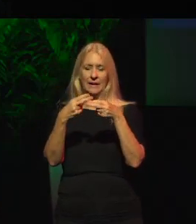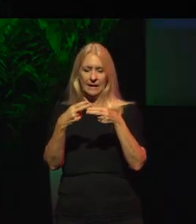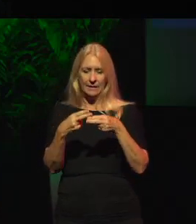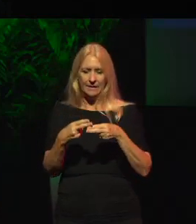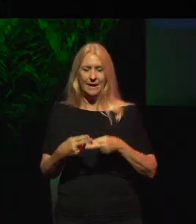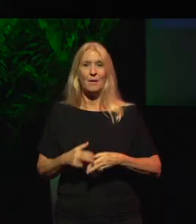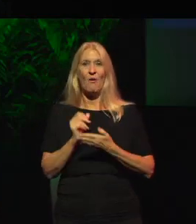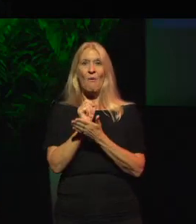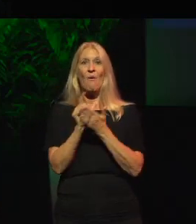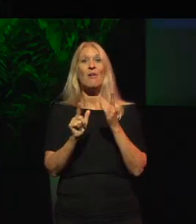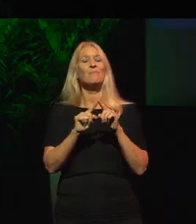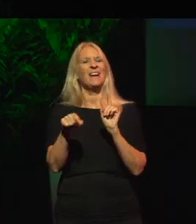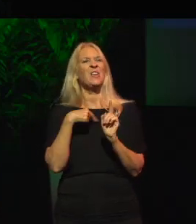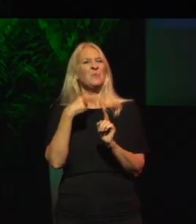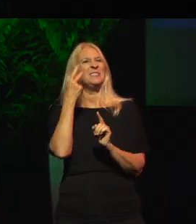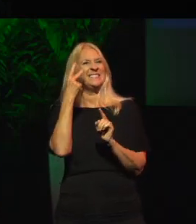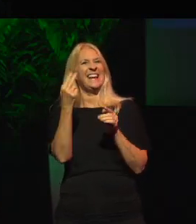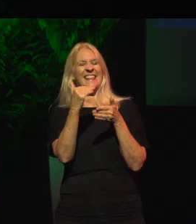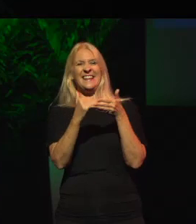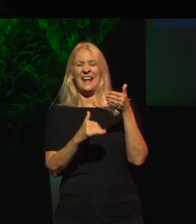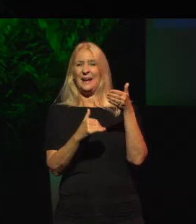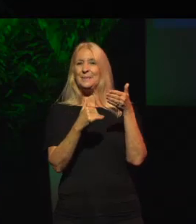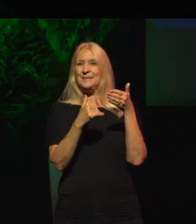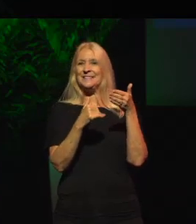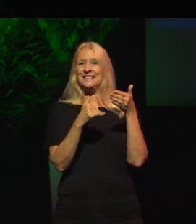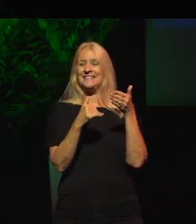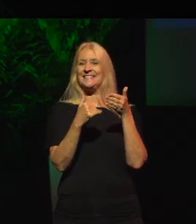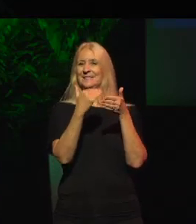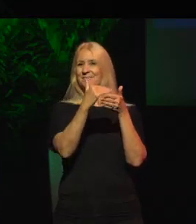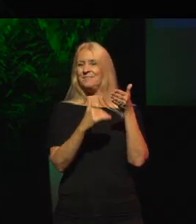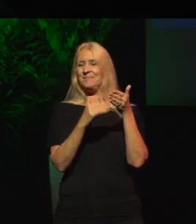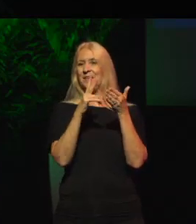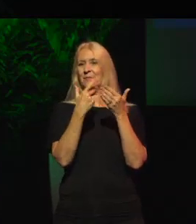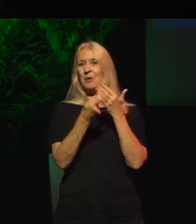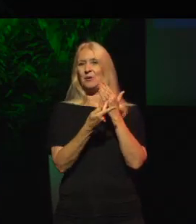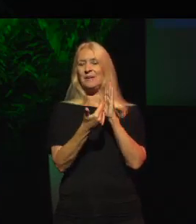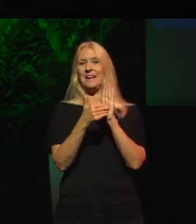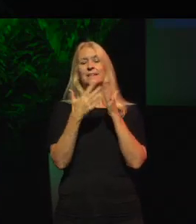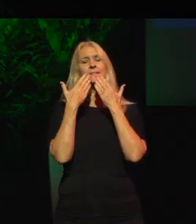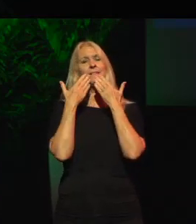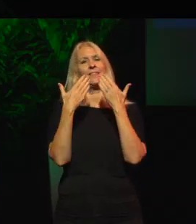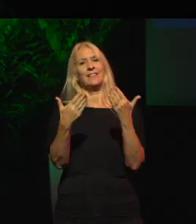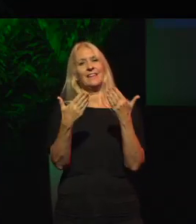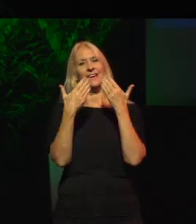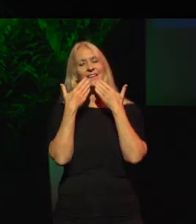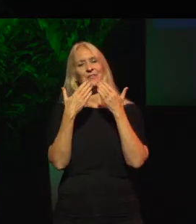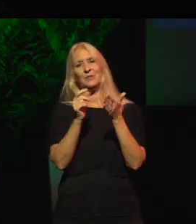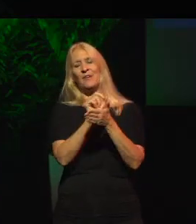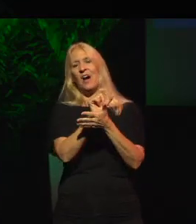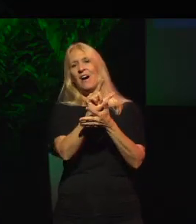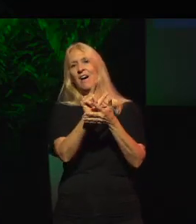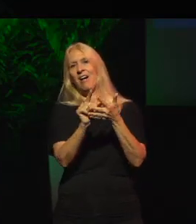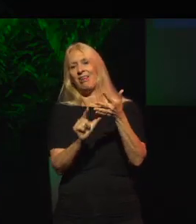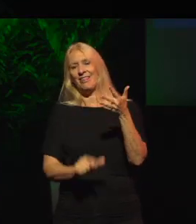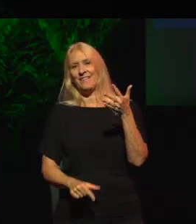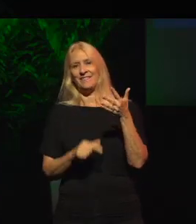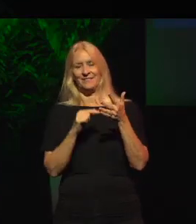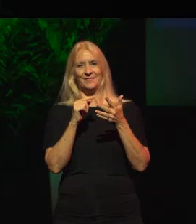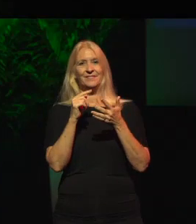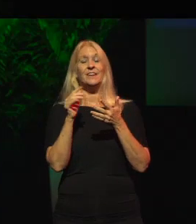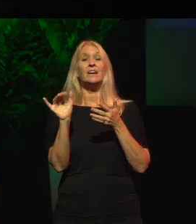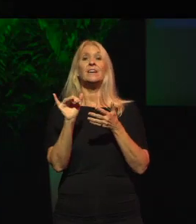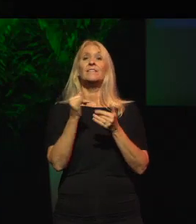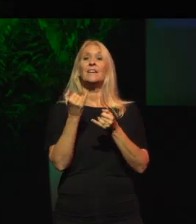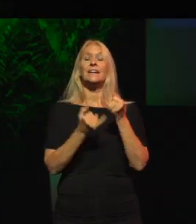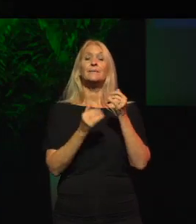you will see their names listed in the program today. Again, thank you to all of you. And finally, to all of you who